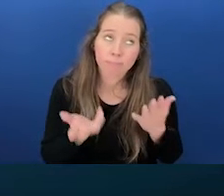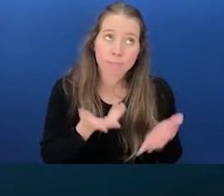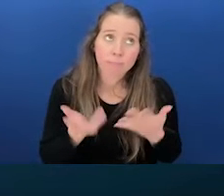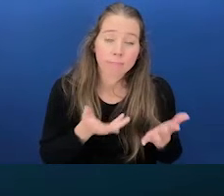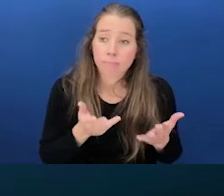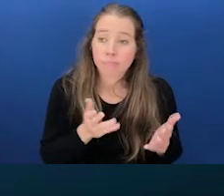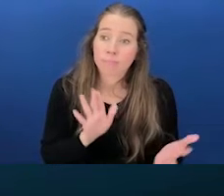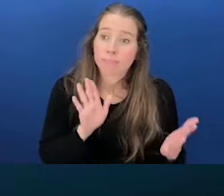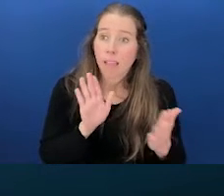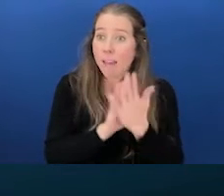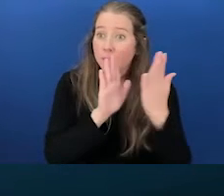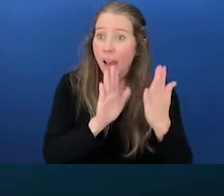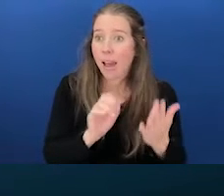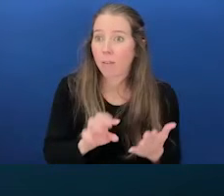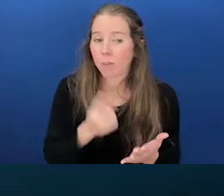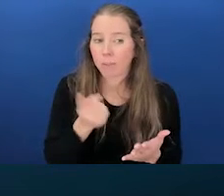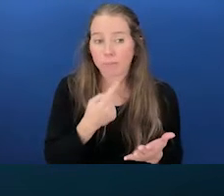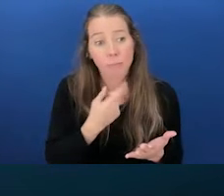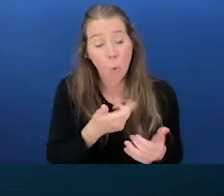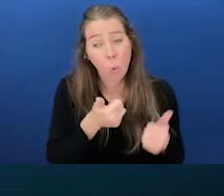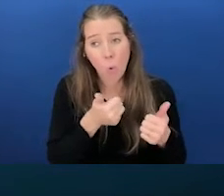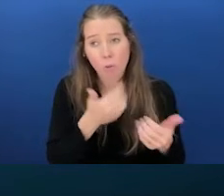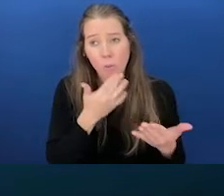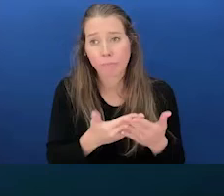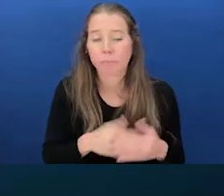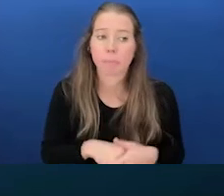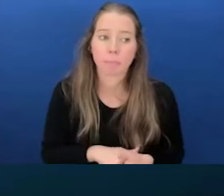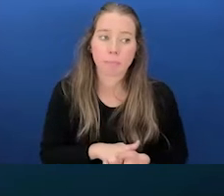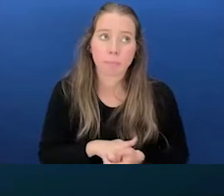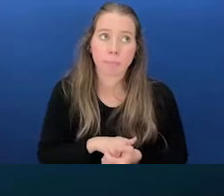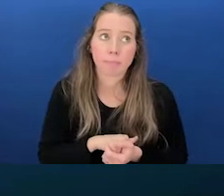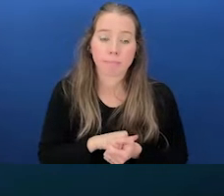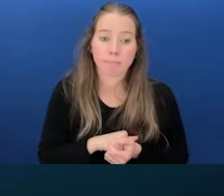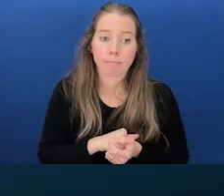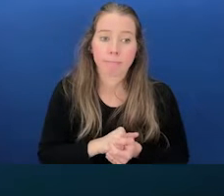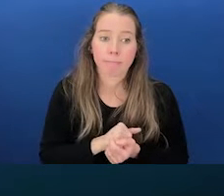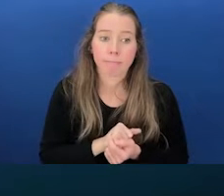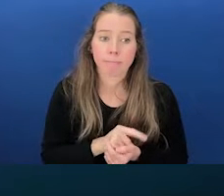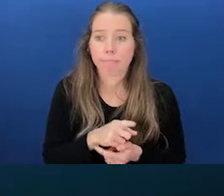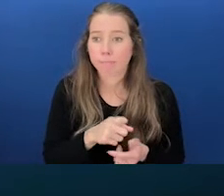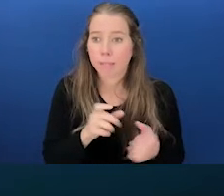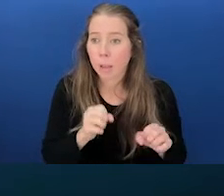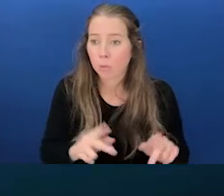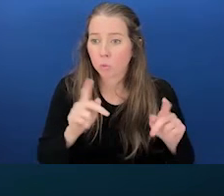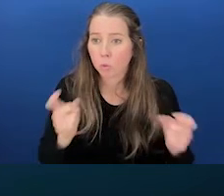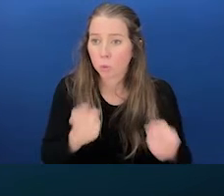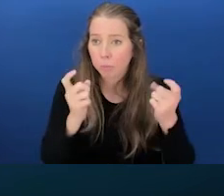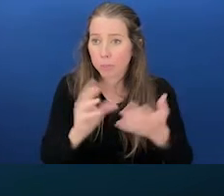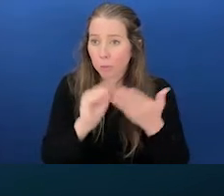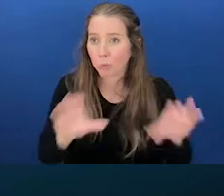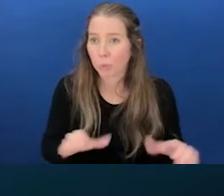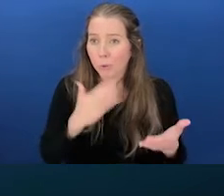a high five to students that they're doing good. So that is the opportunity to celebrate the students doing well